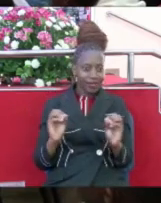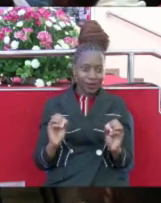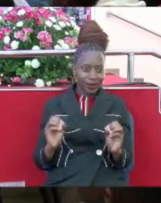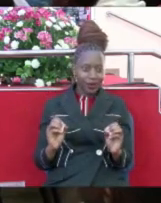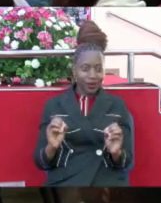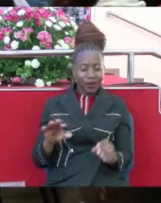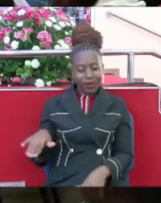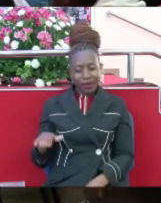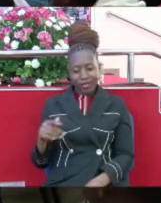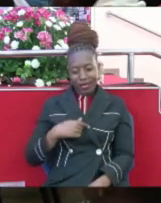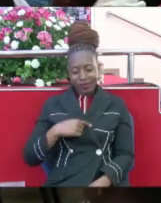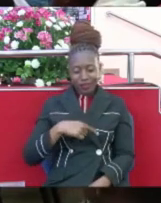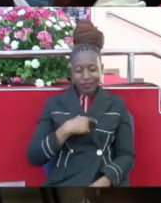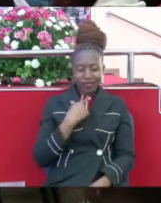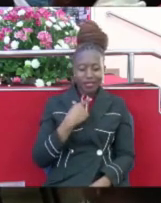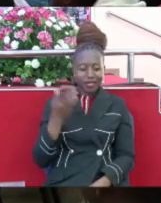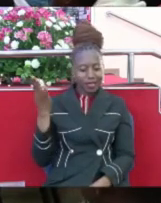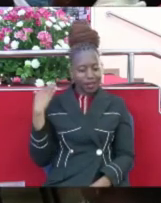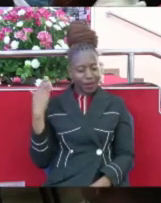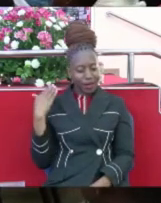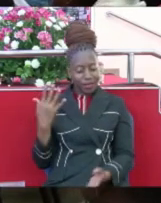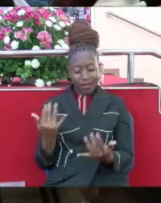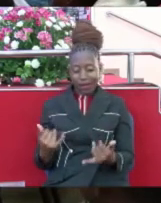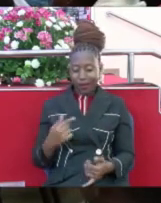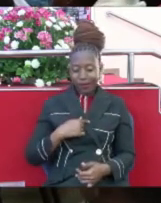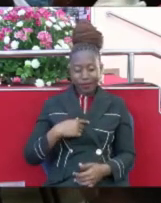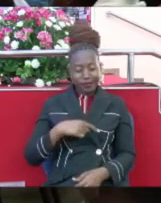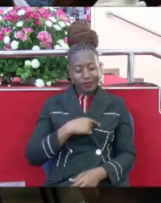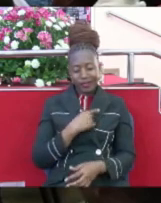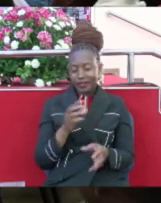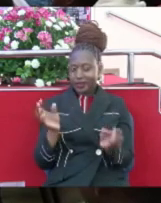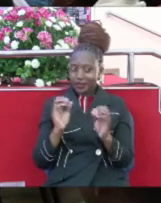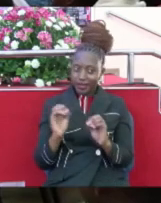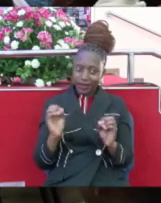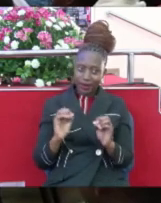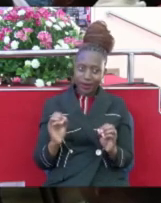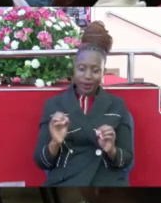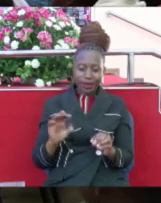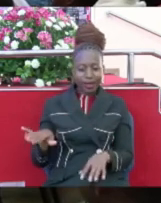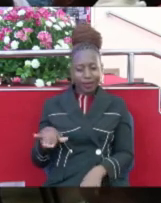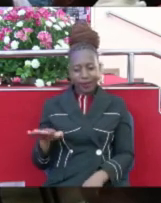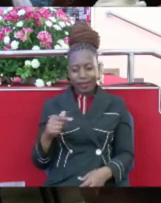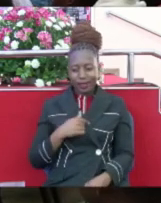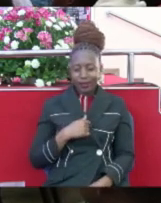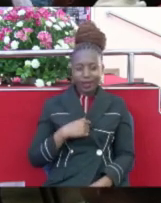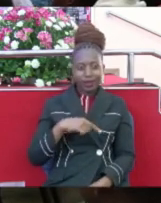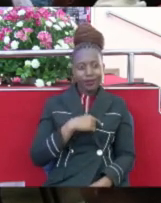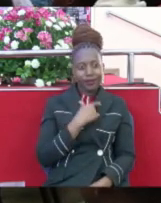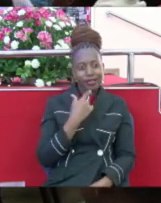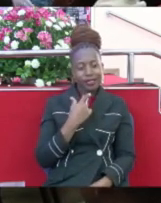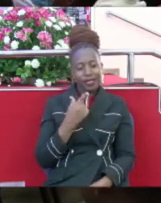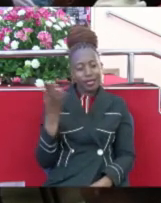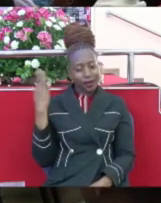go, I don't go there anymore. The places I used to go, I don't go